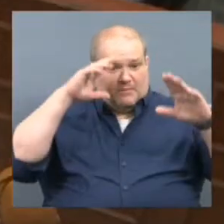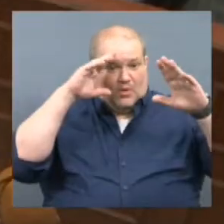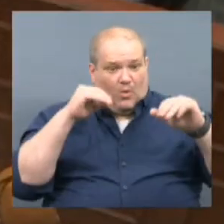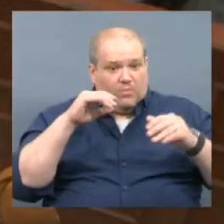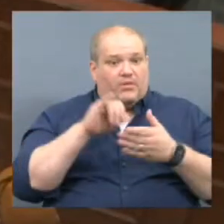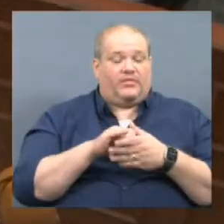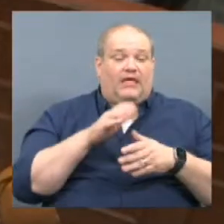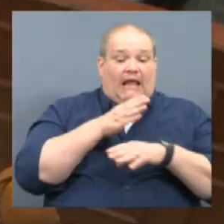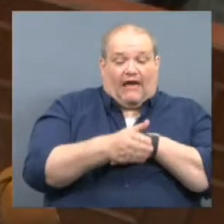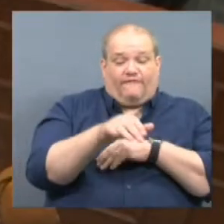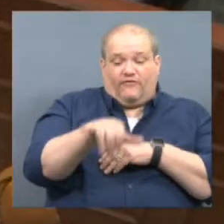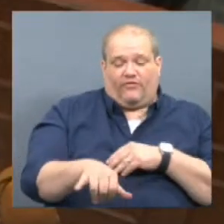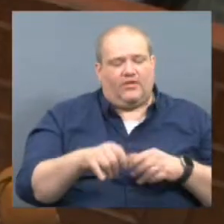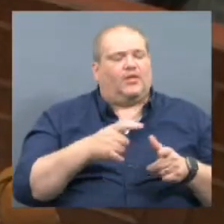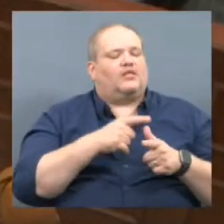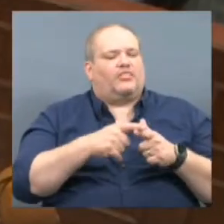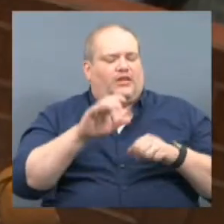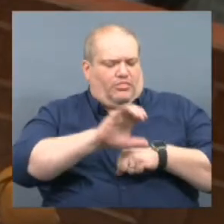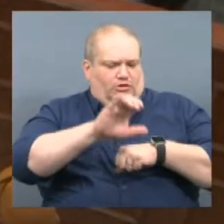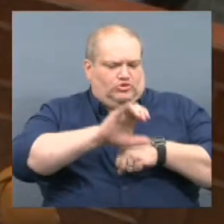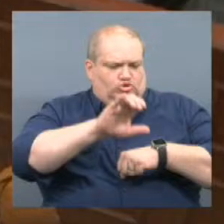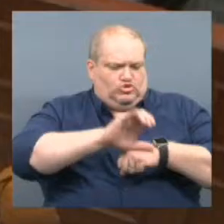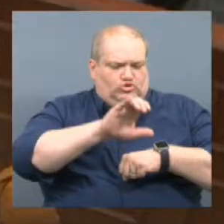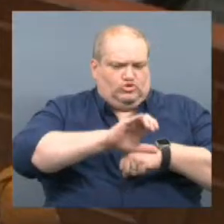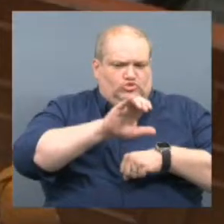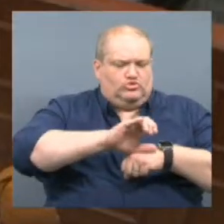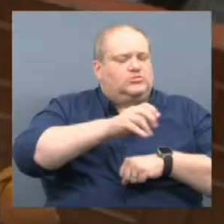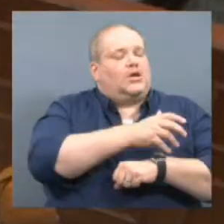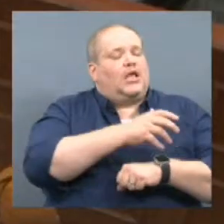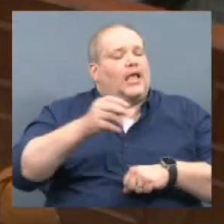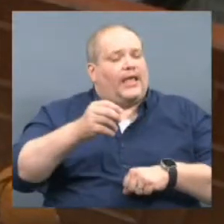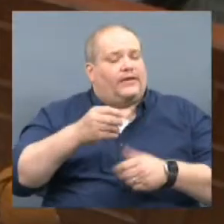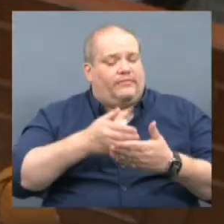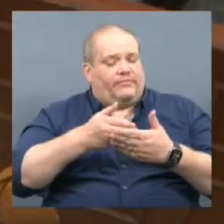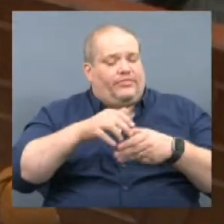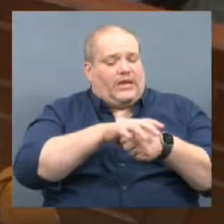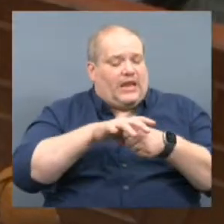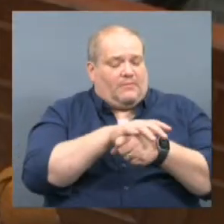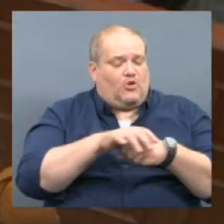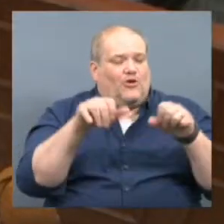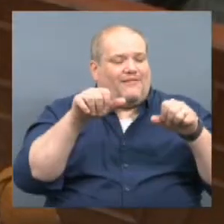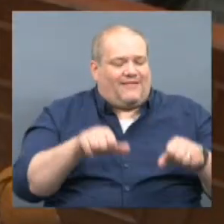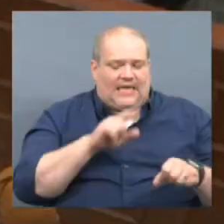that even afterwards, that the church and the neighborhood